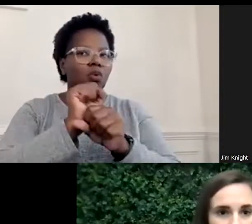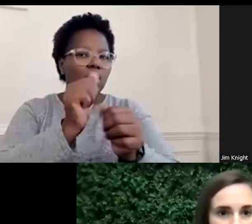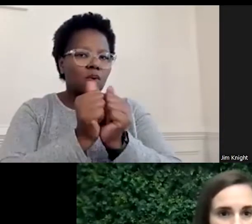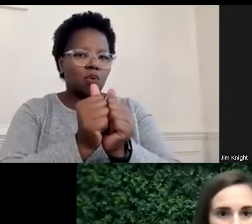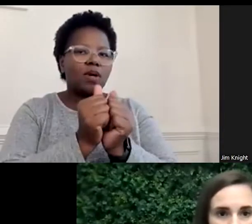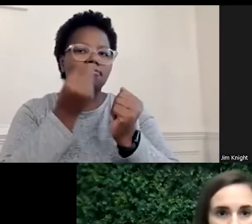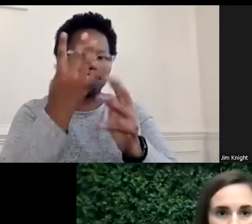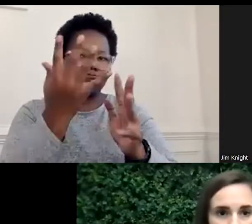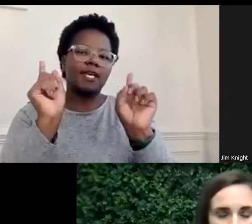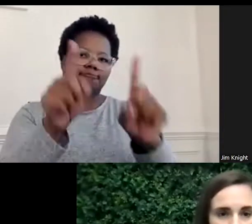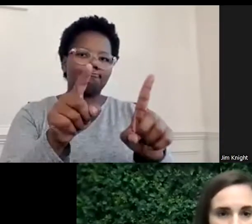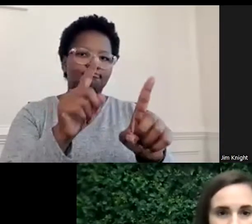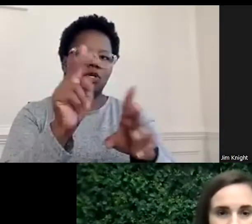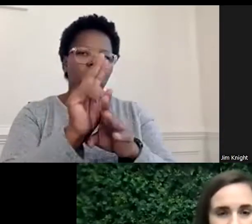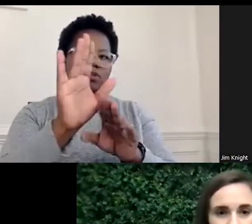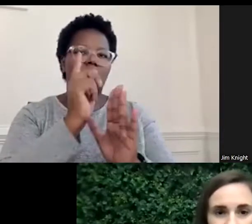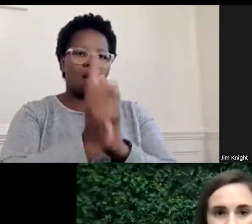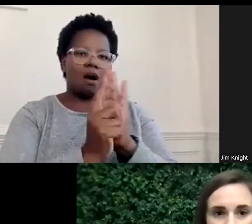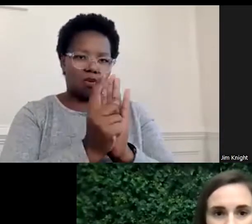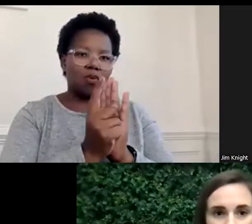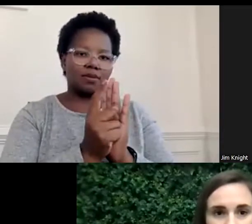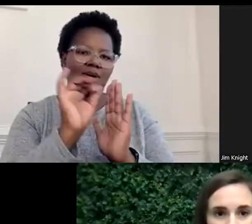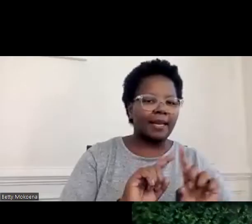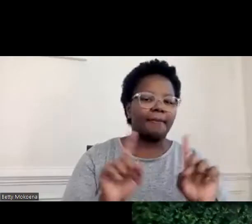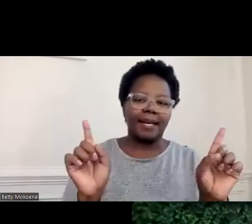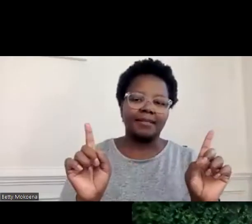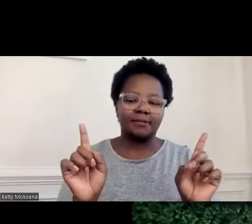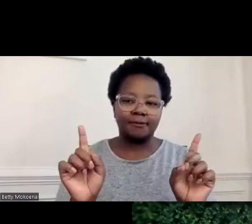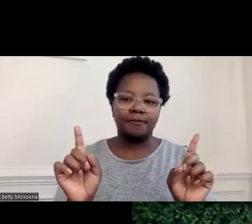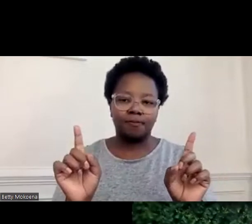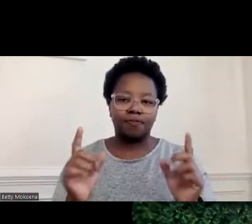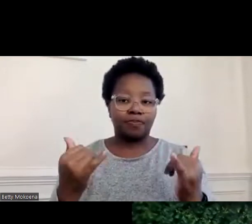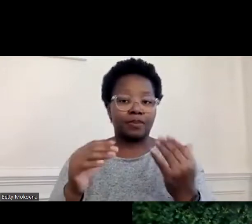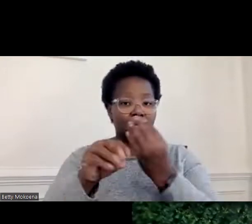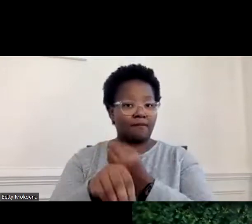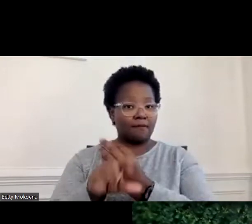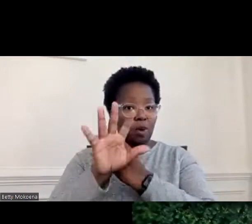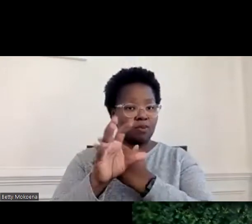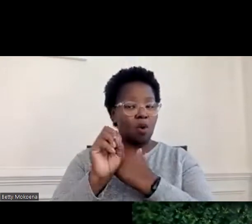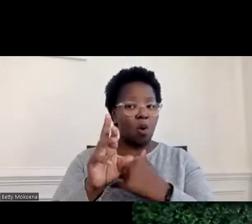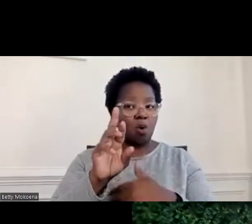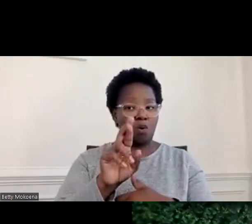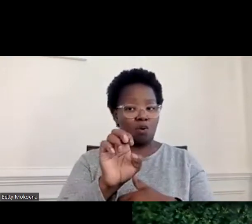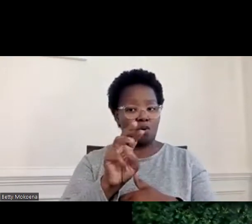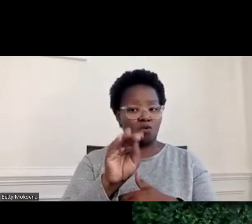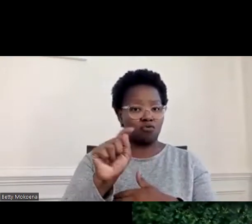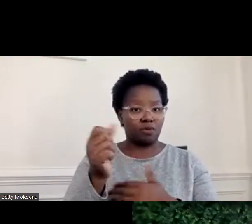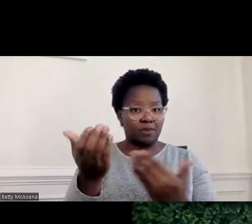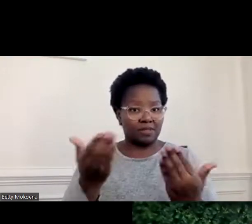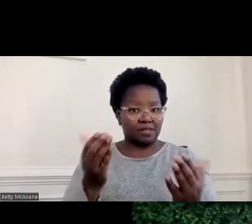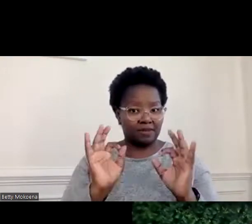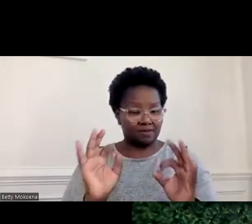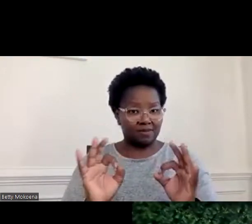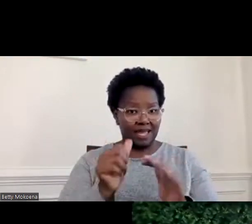can still get those hours. I mean, that's the ideal situation. Virtual or remote services, are those able to fall